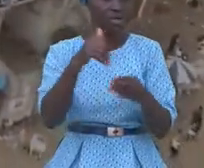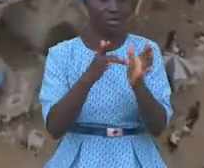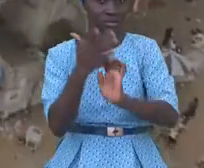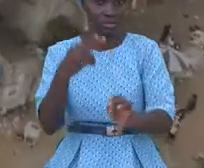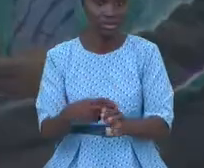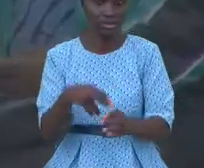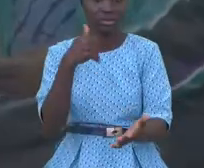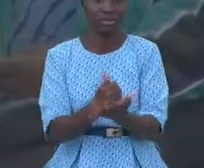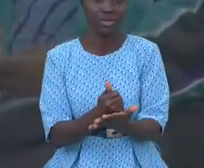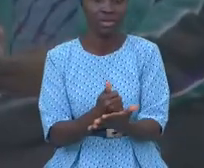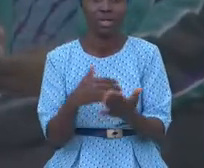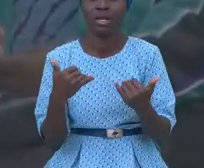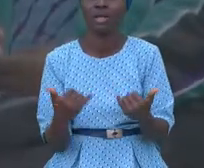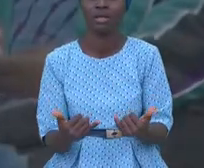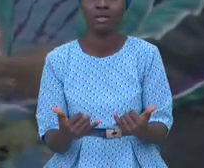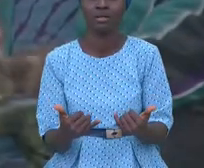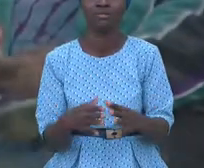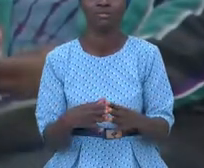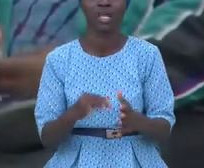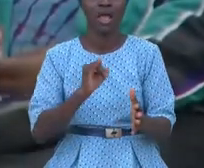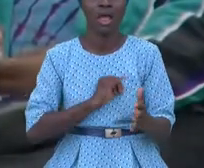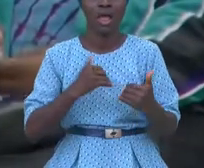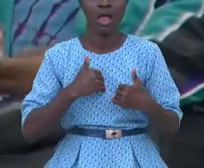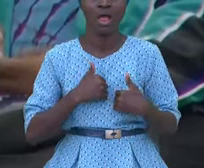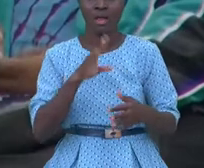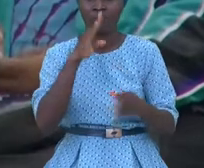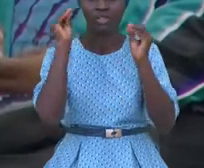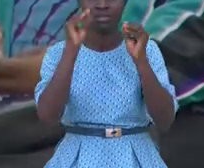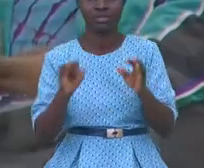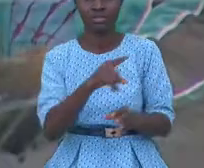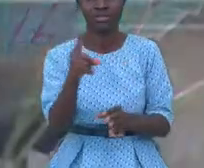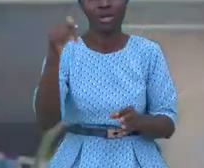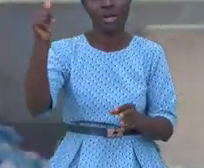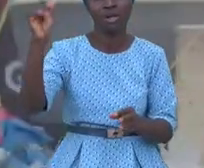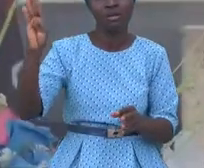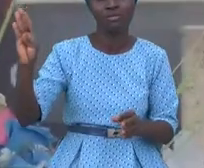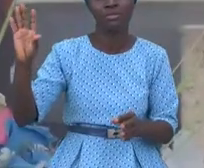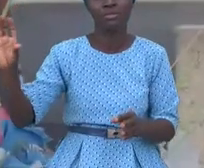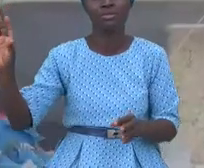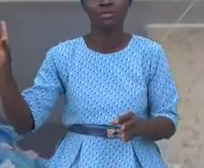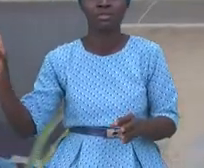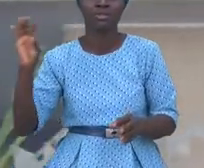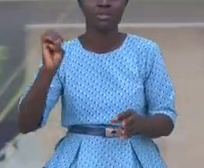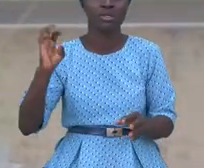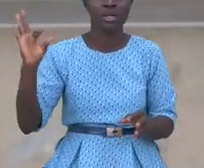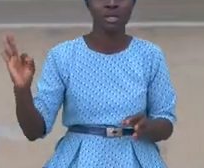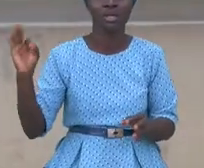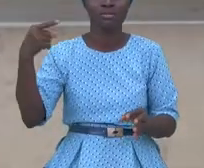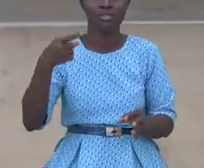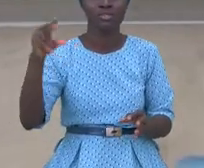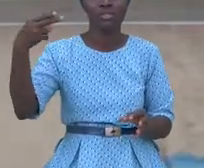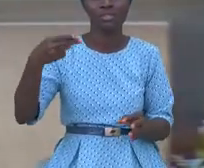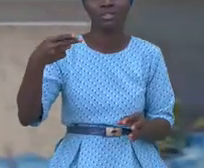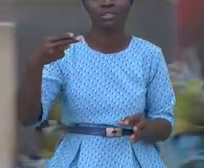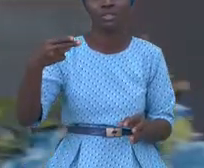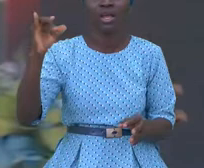name. Now, I've been going through A, B, C, D, E, F, G,